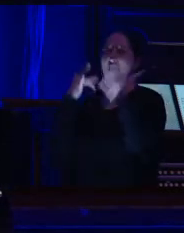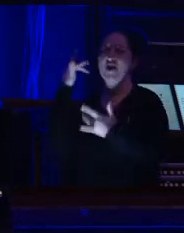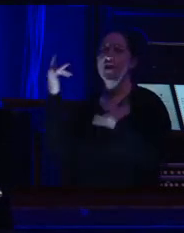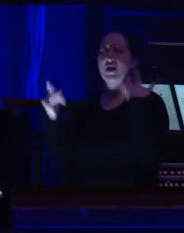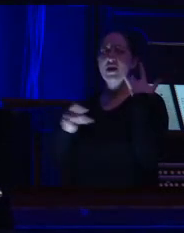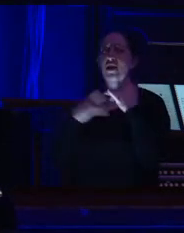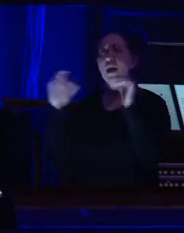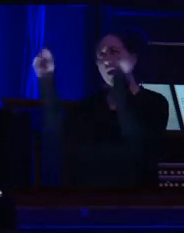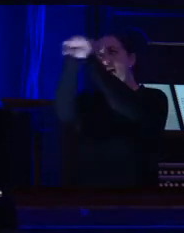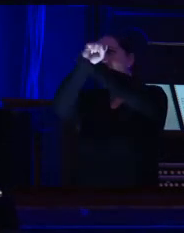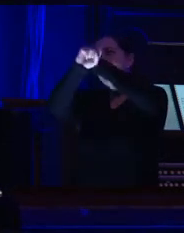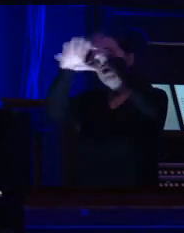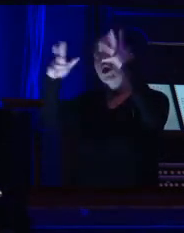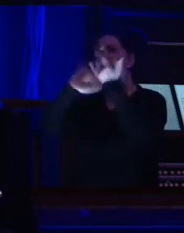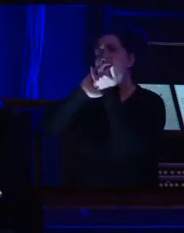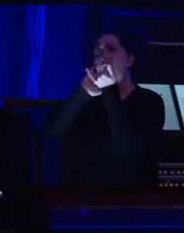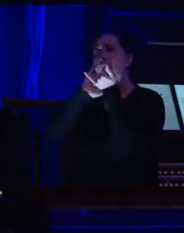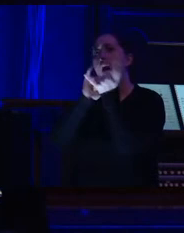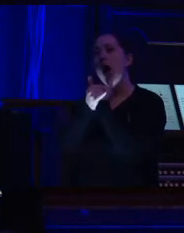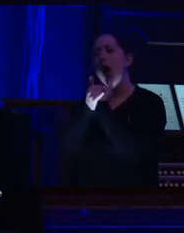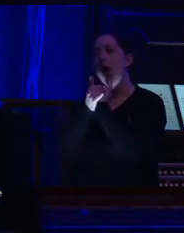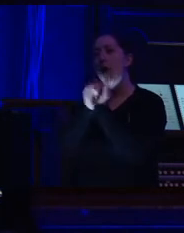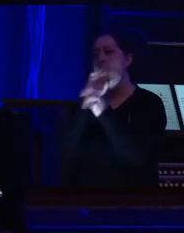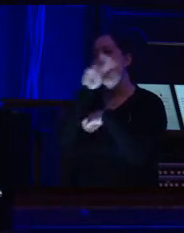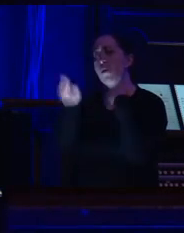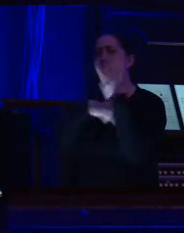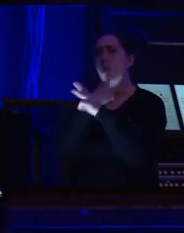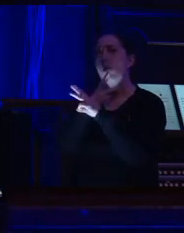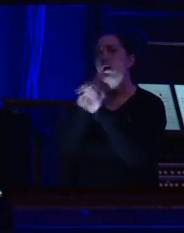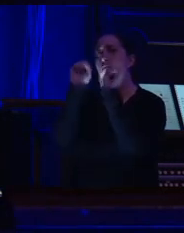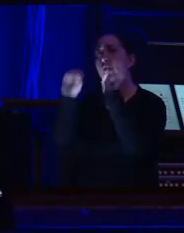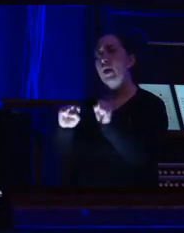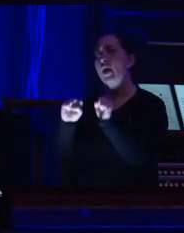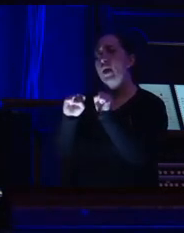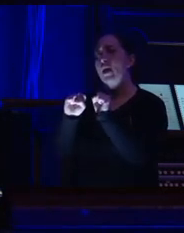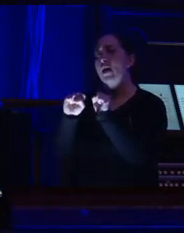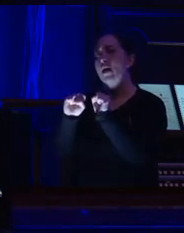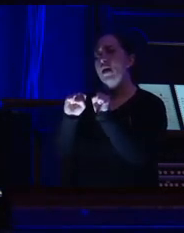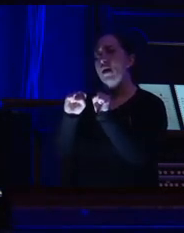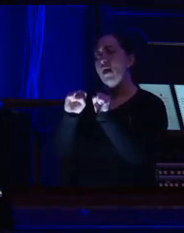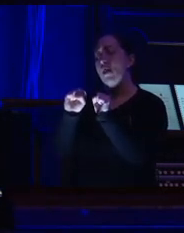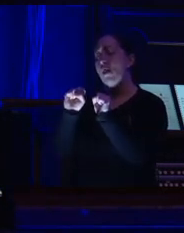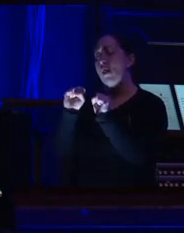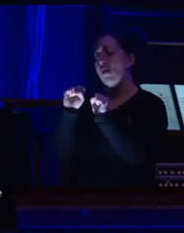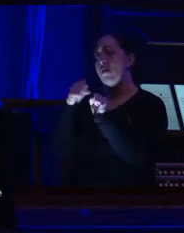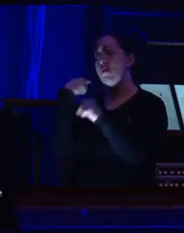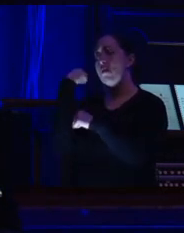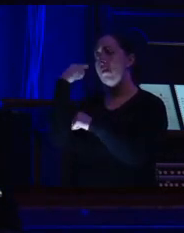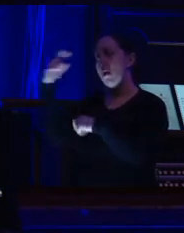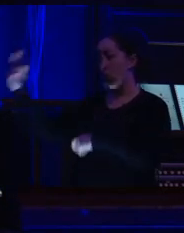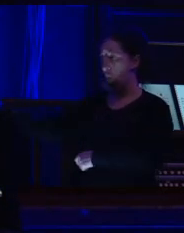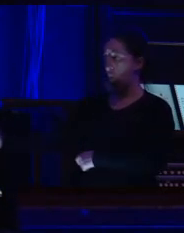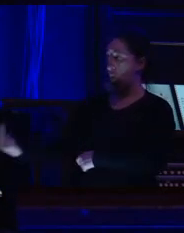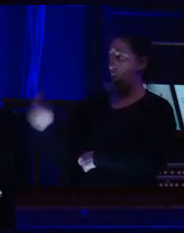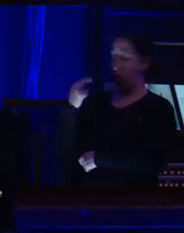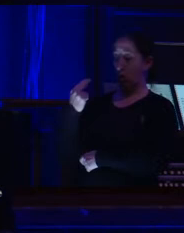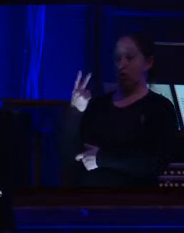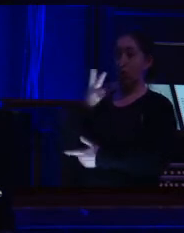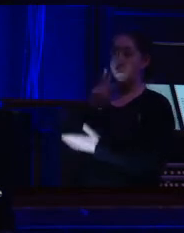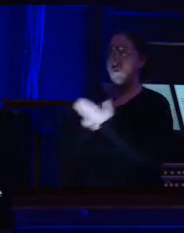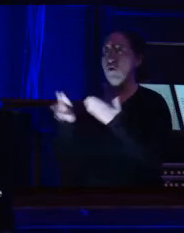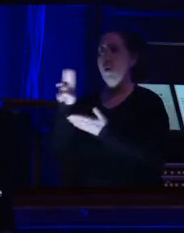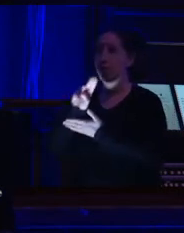bold vision of how the world can look to the University of Michigan to confront this